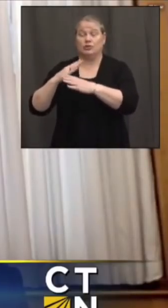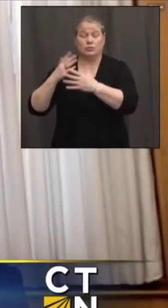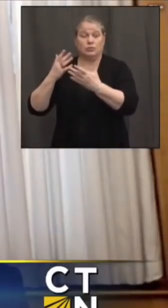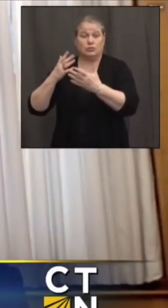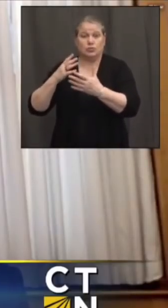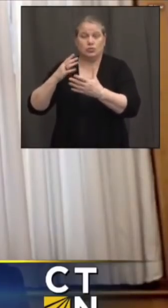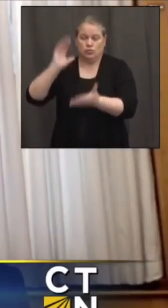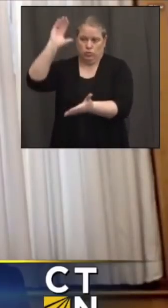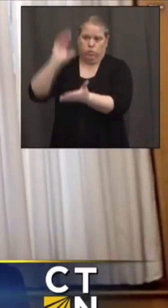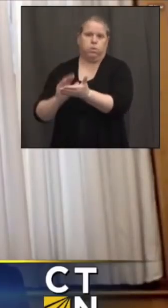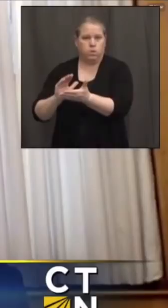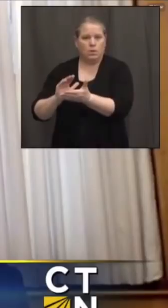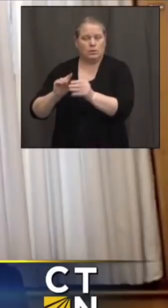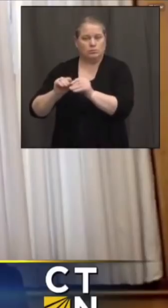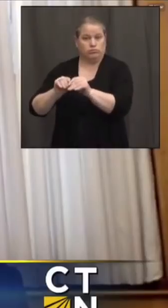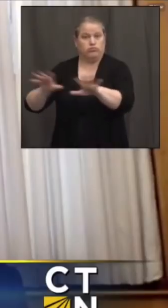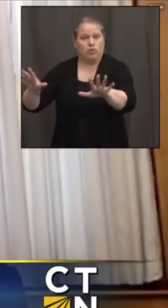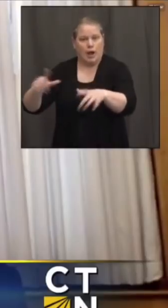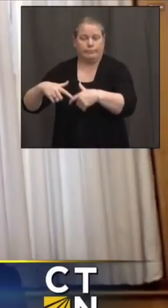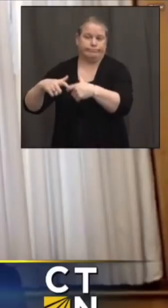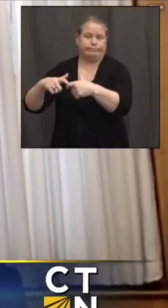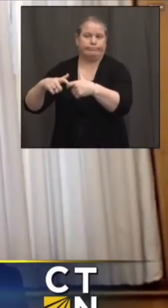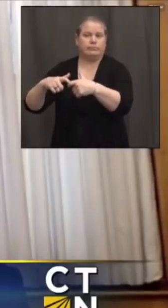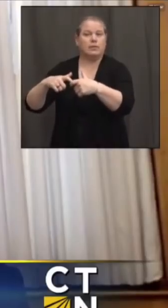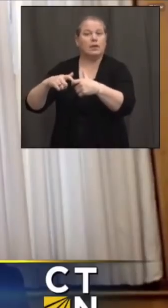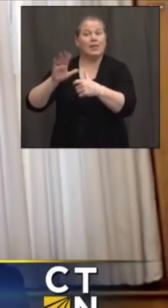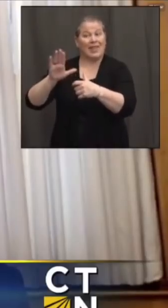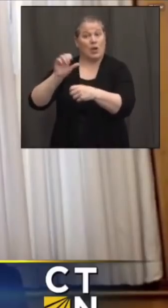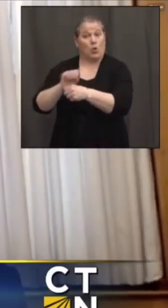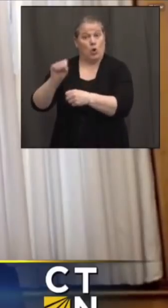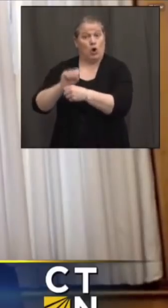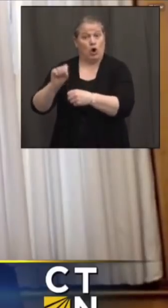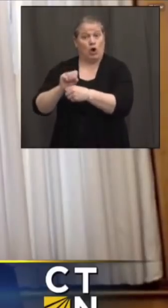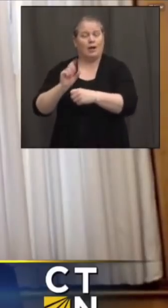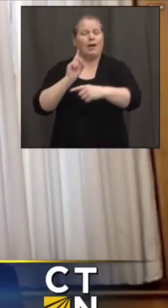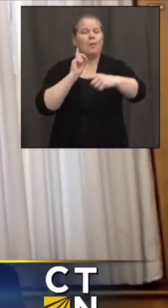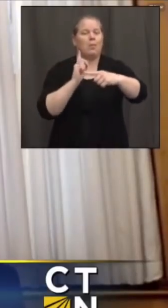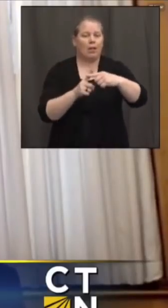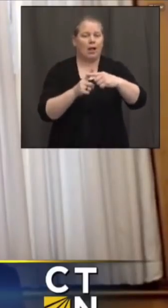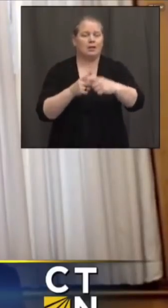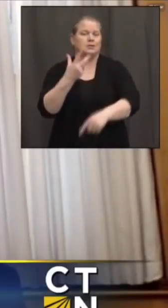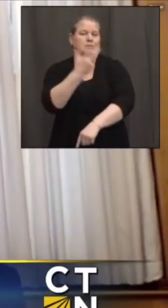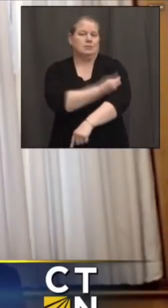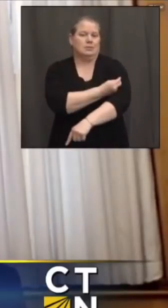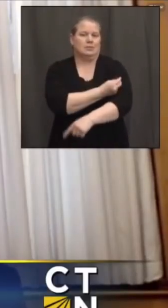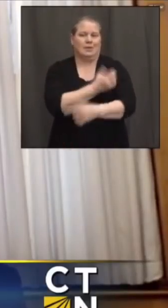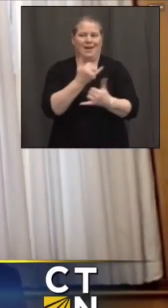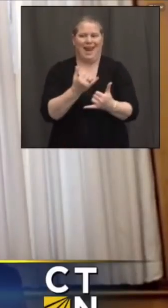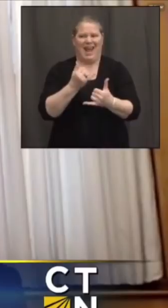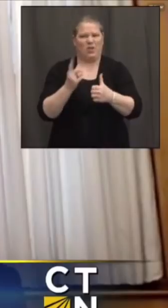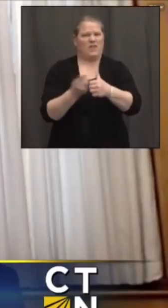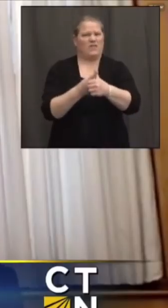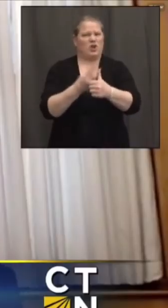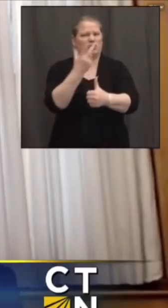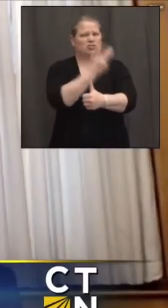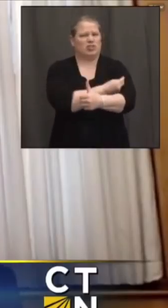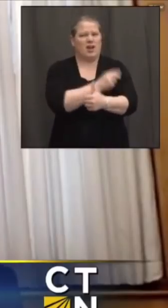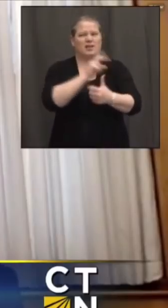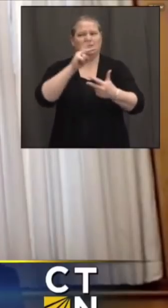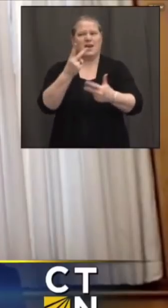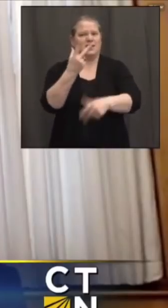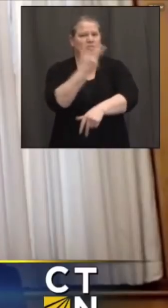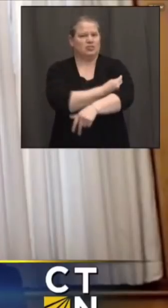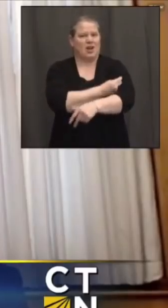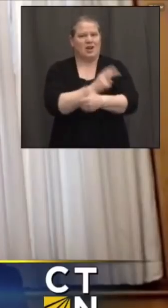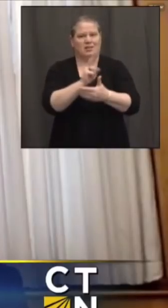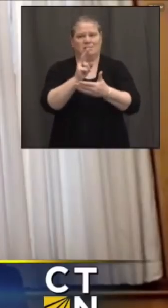now well beyond 2 weeks after many of them have gotten certainly their first dose, and many of them their second dose as